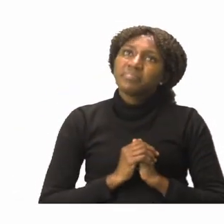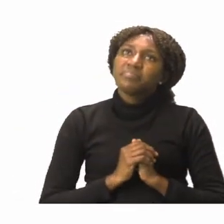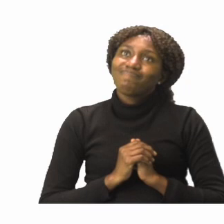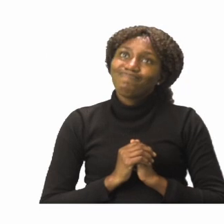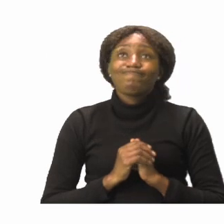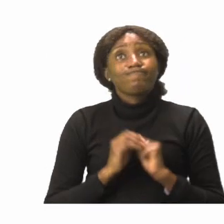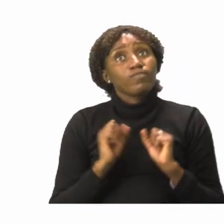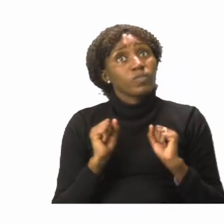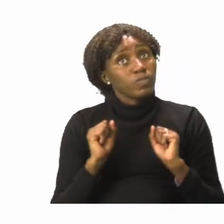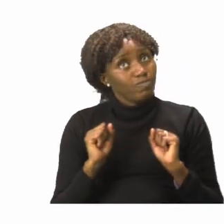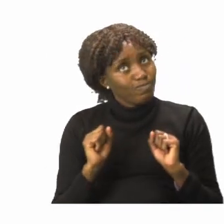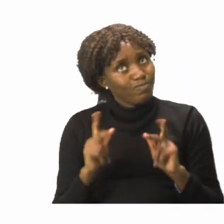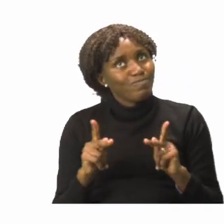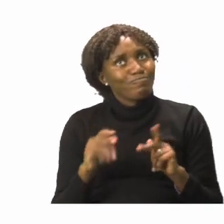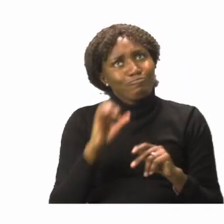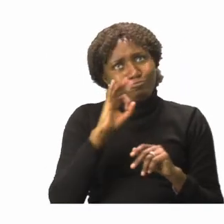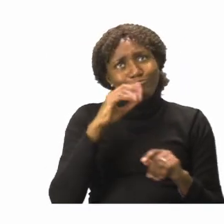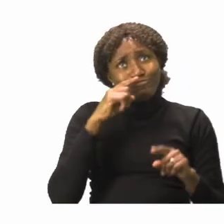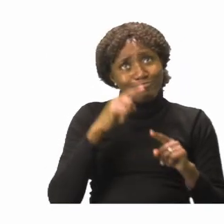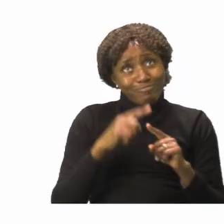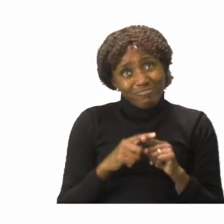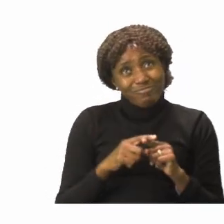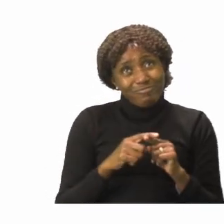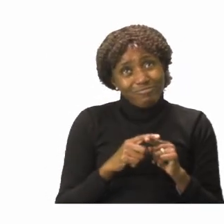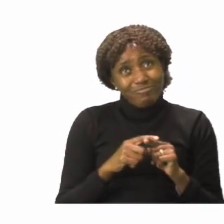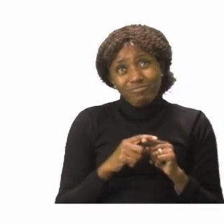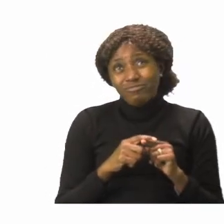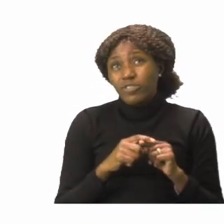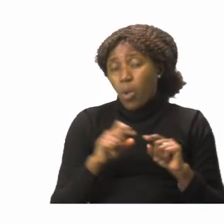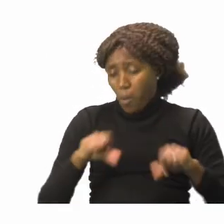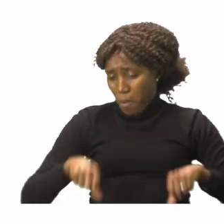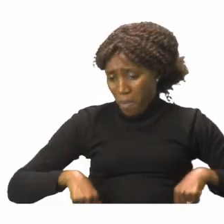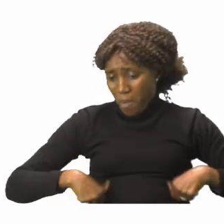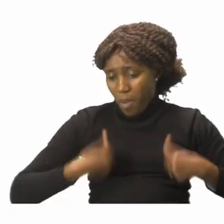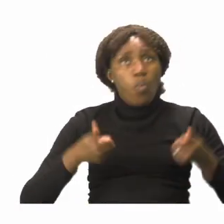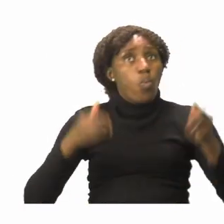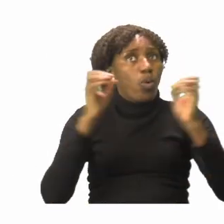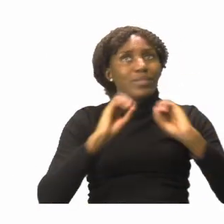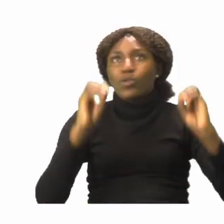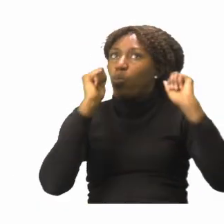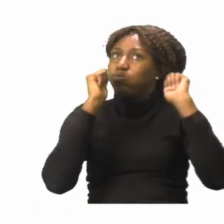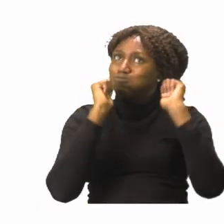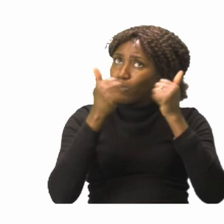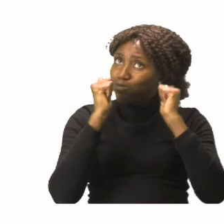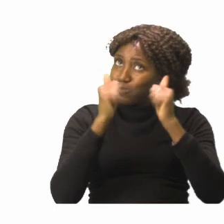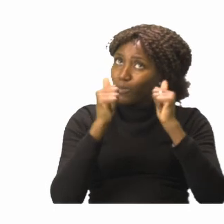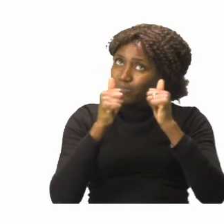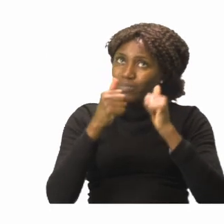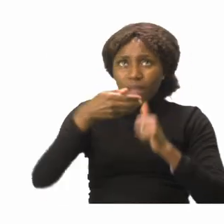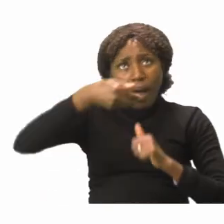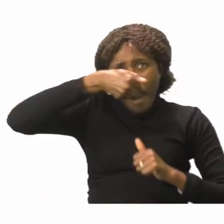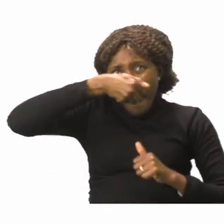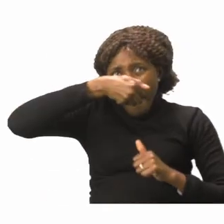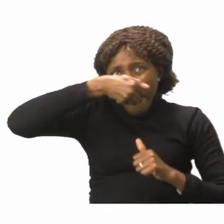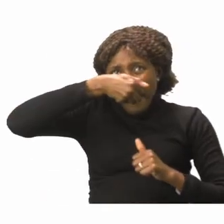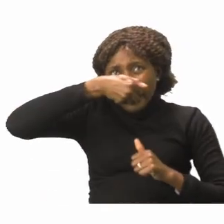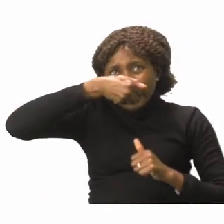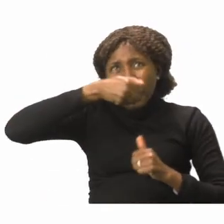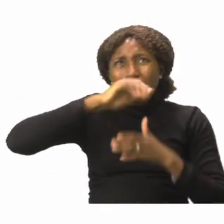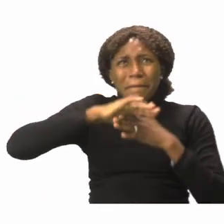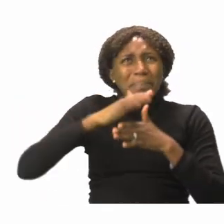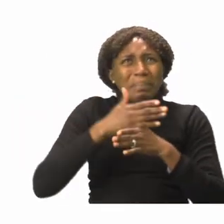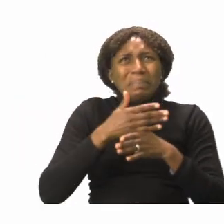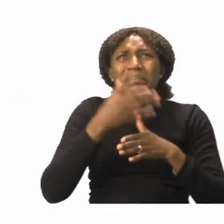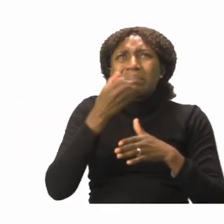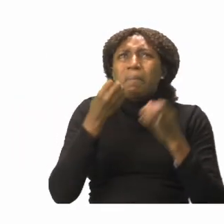Well, if you said that it was not healthy, good job. A pizza, because of all